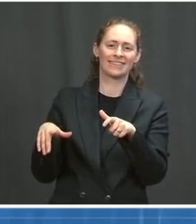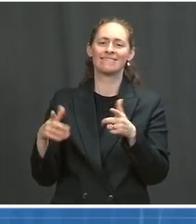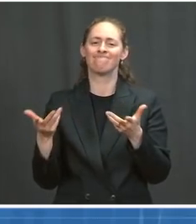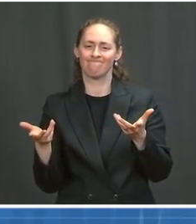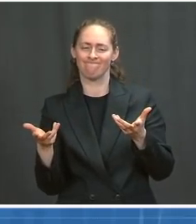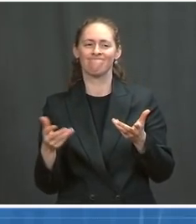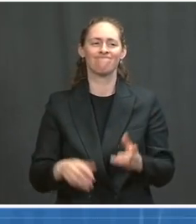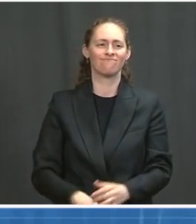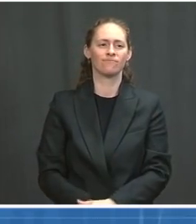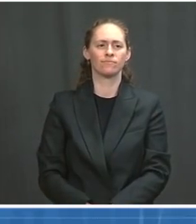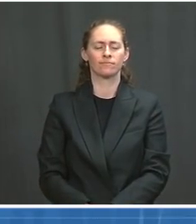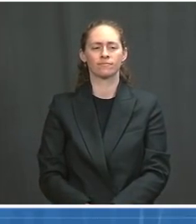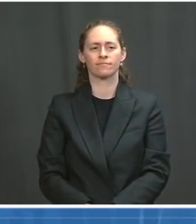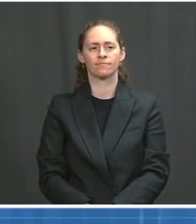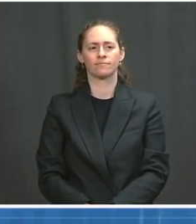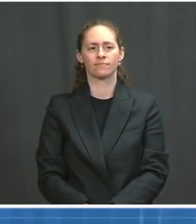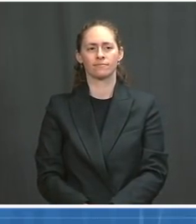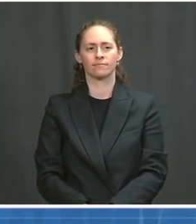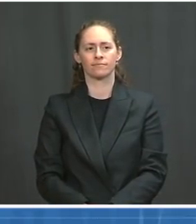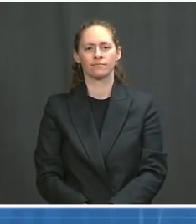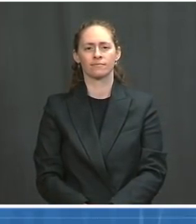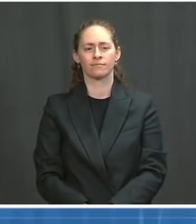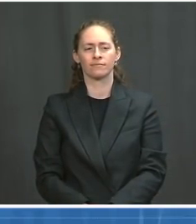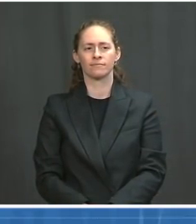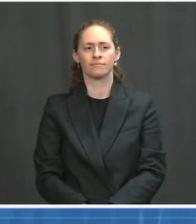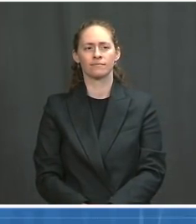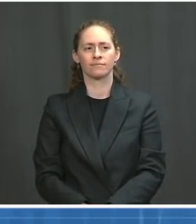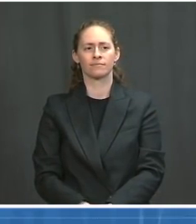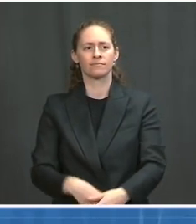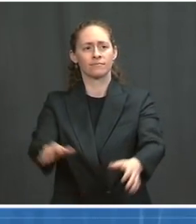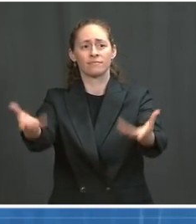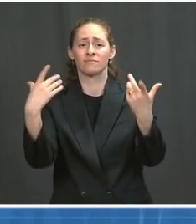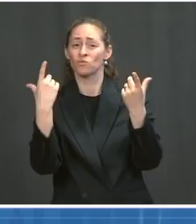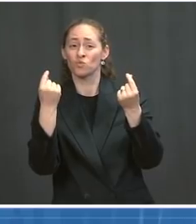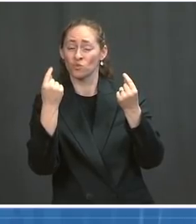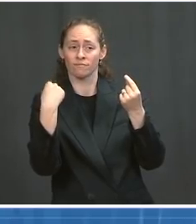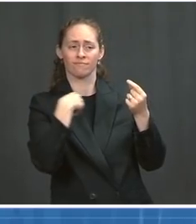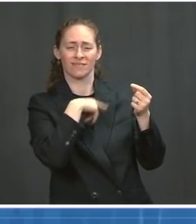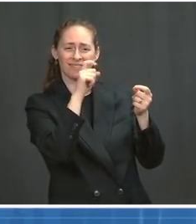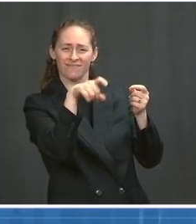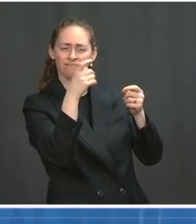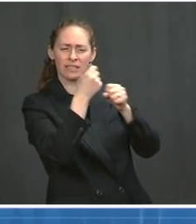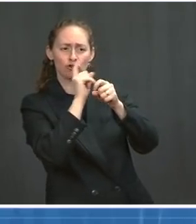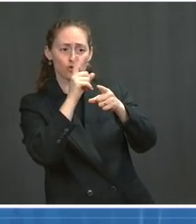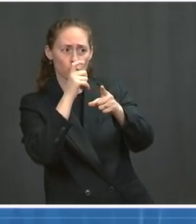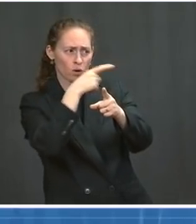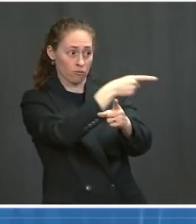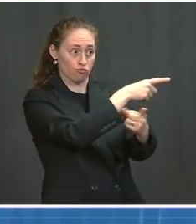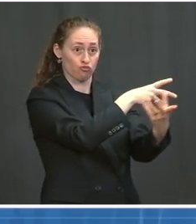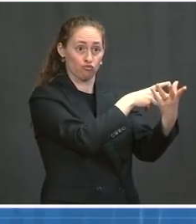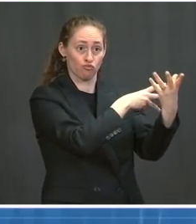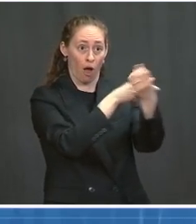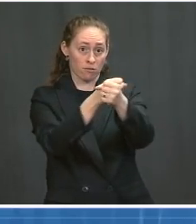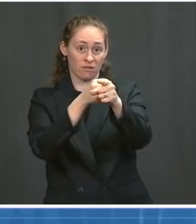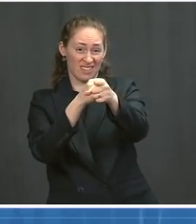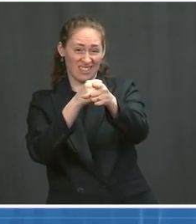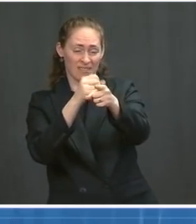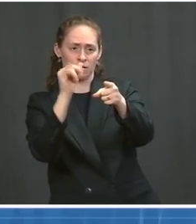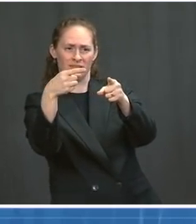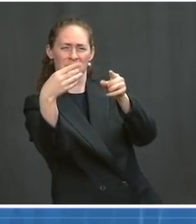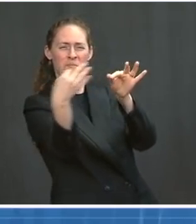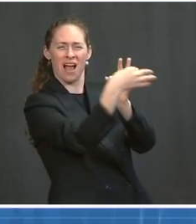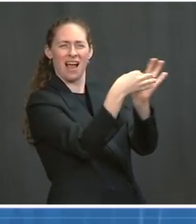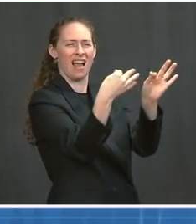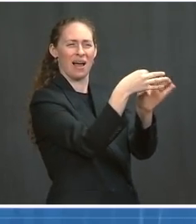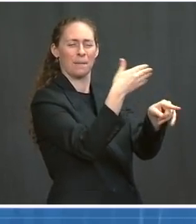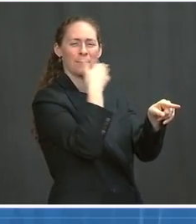18 to 29-year-olds may listen to very different messengers than I would, or perhaps some of us on this panel. So part of our work through the Community Corps has been